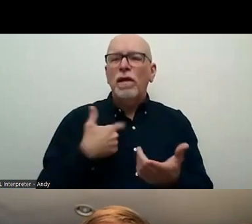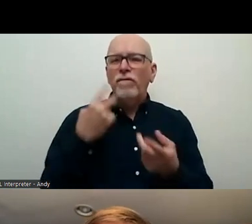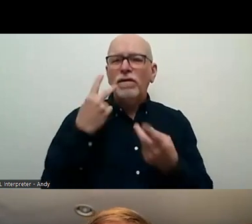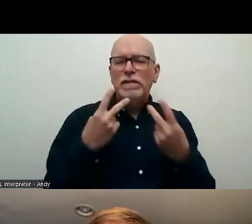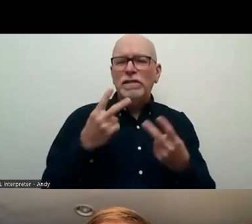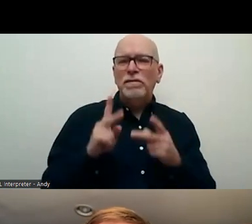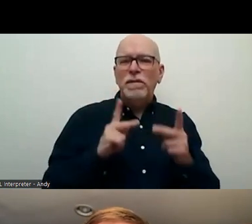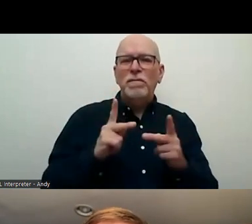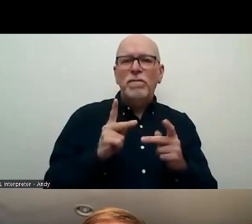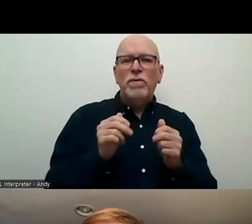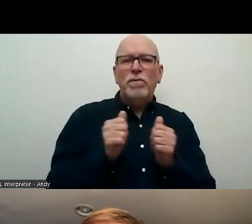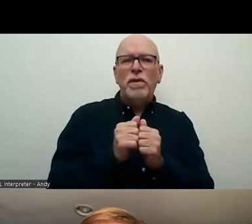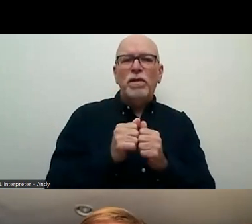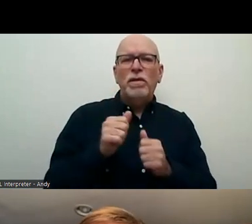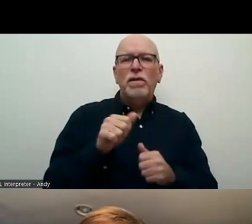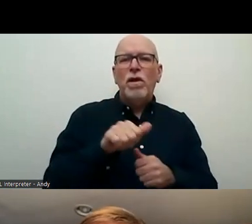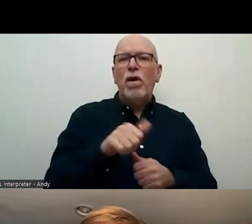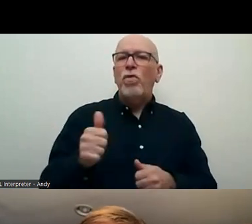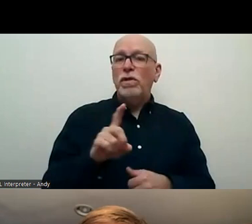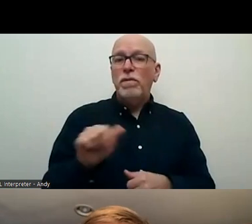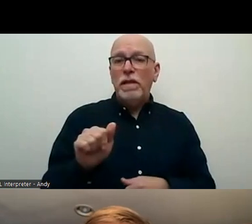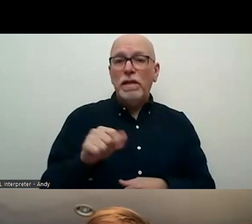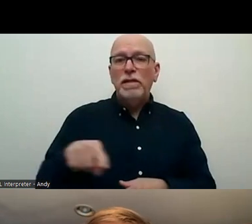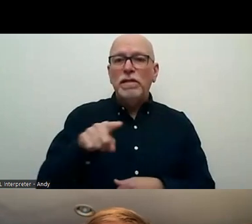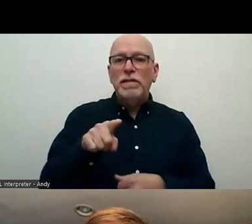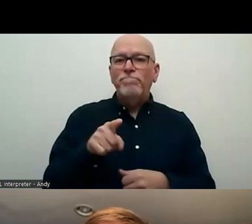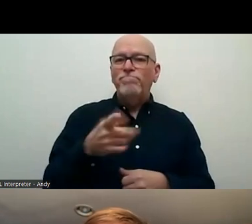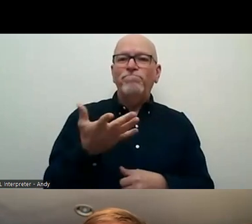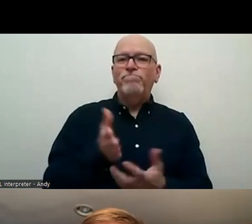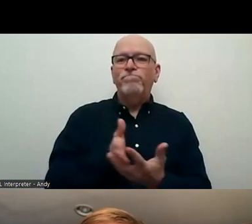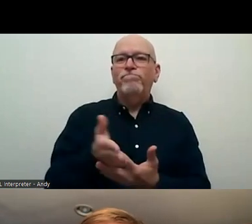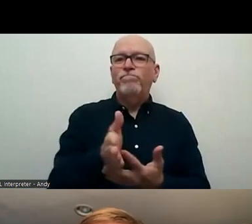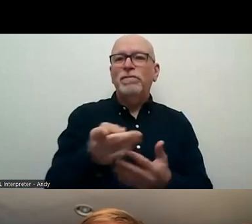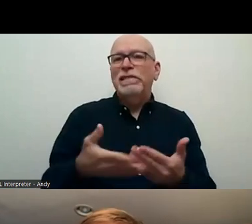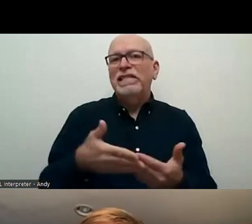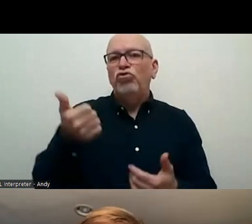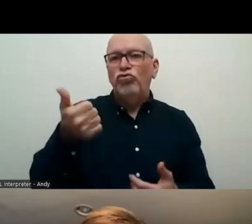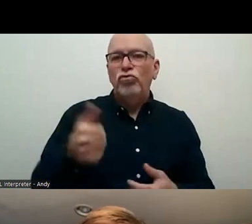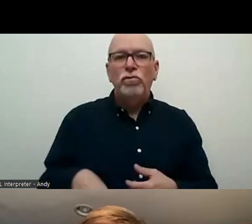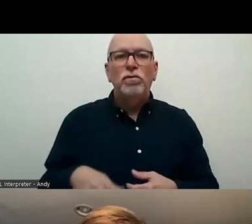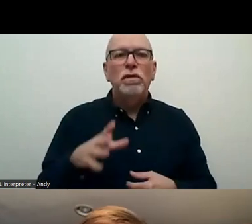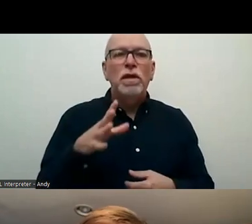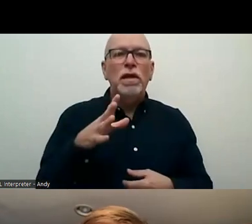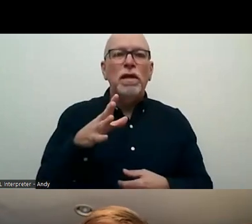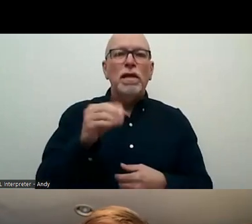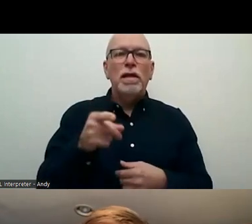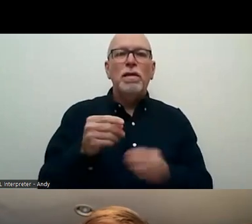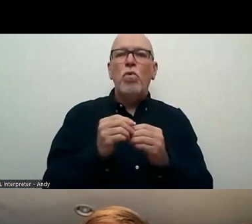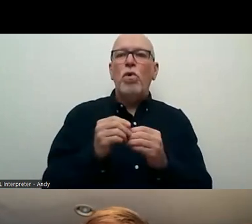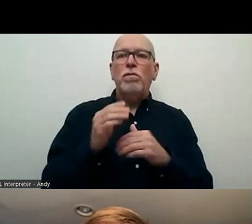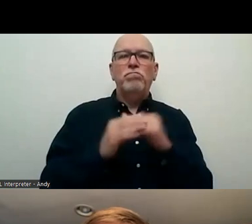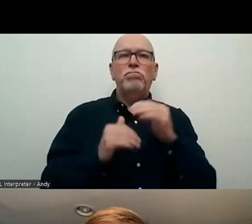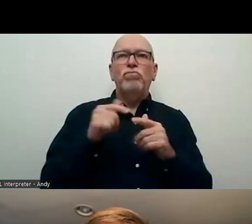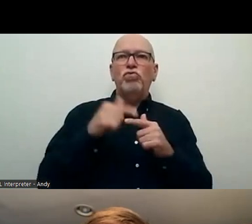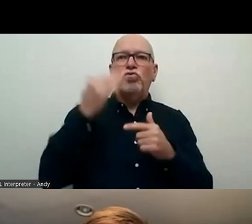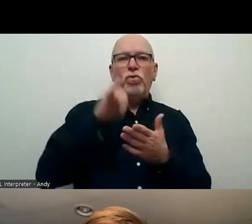people with other disabilities navigate quite easily and the comfort to be able to know